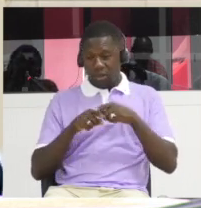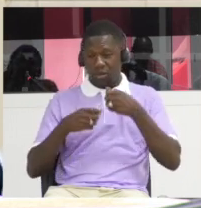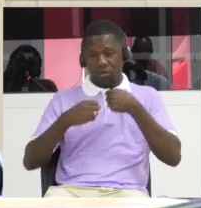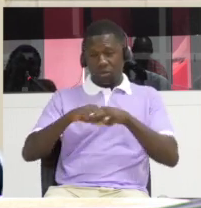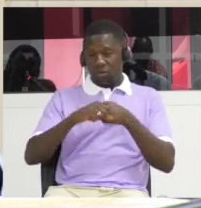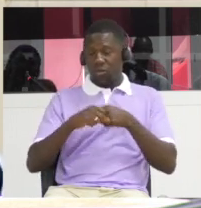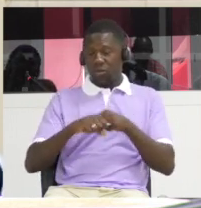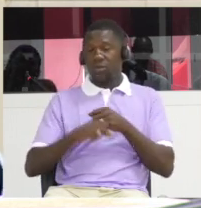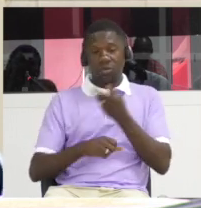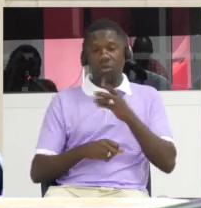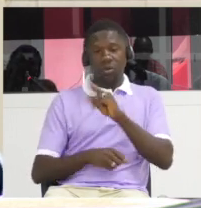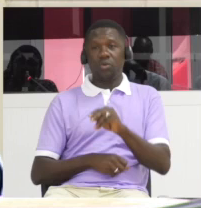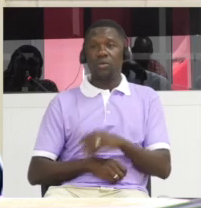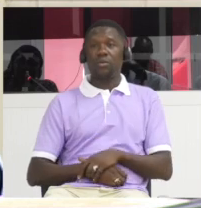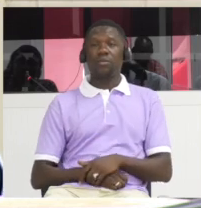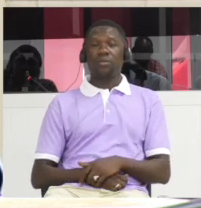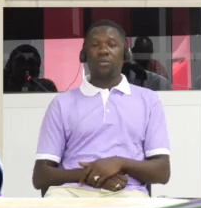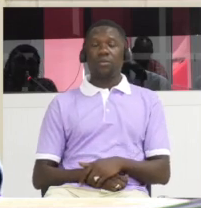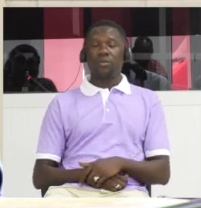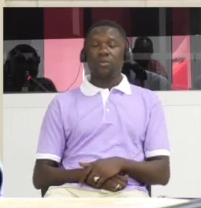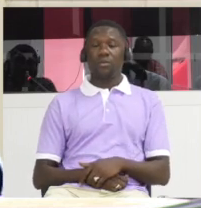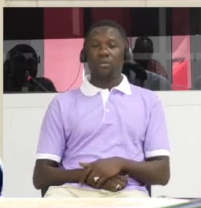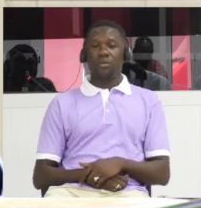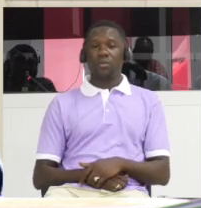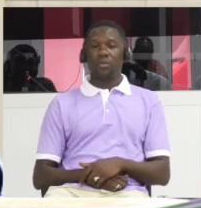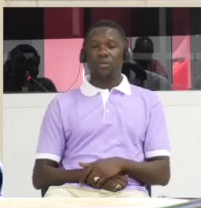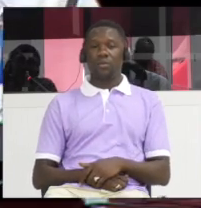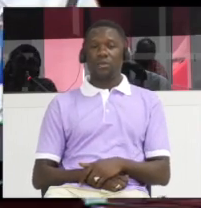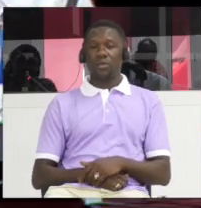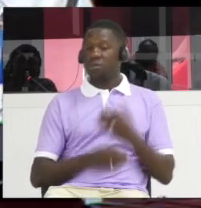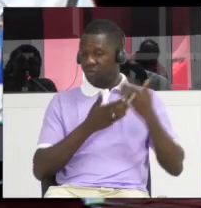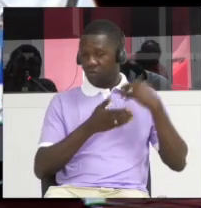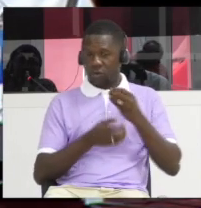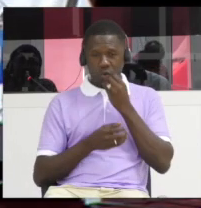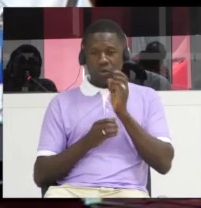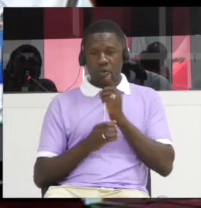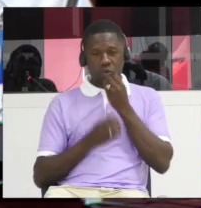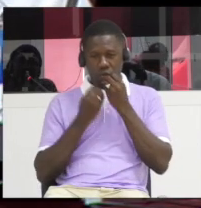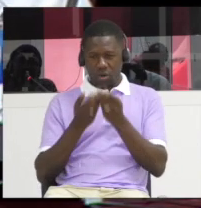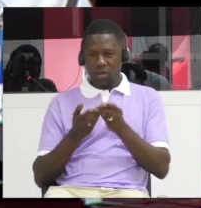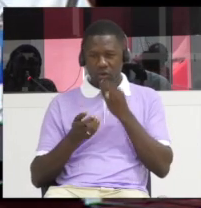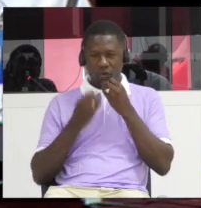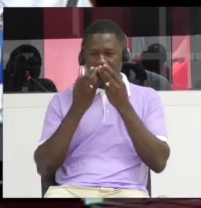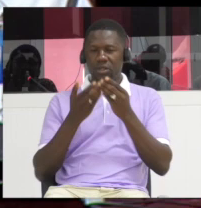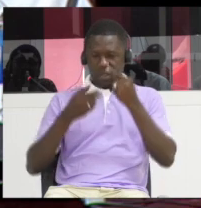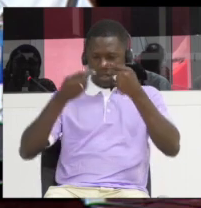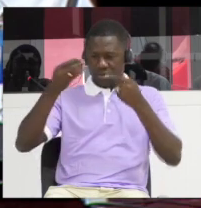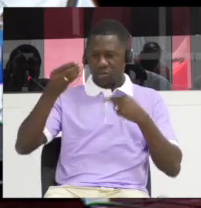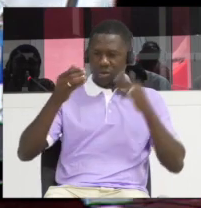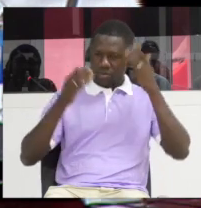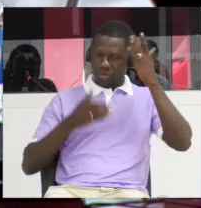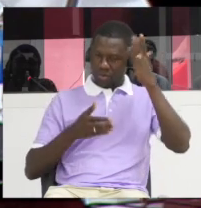do the same job that they were doing. Okay. In your statement, you had highlighted some other